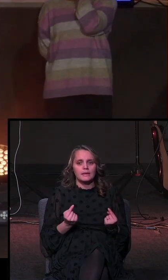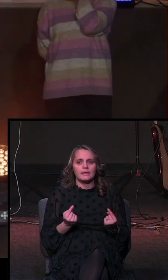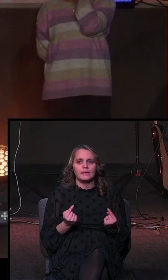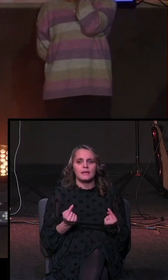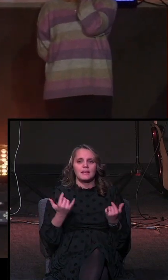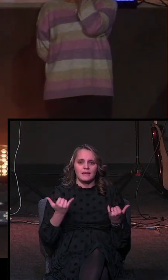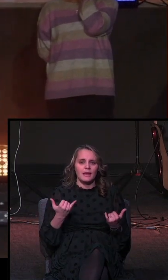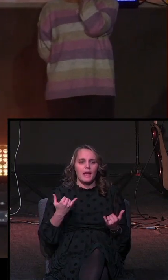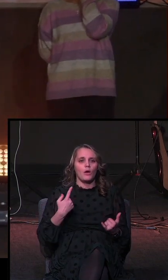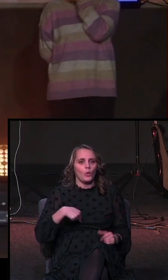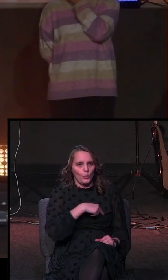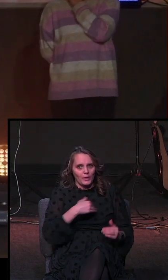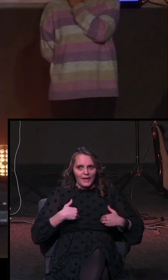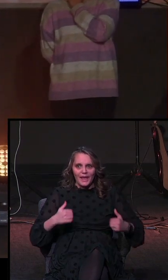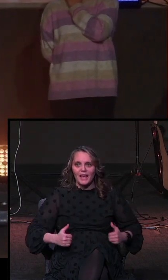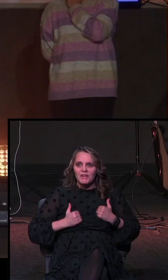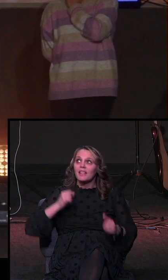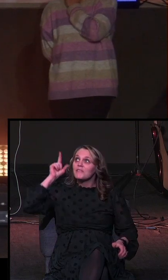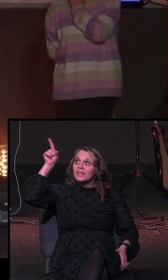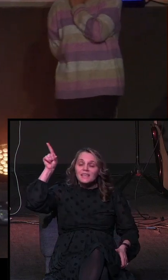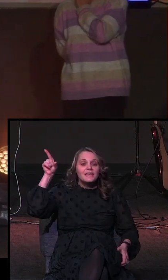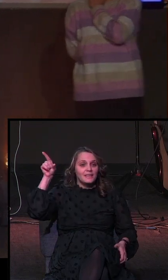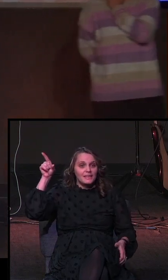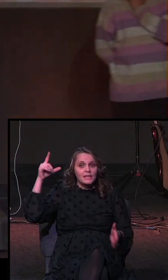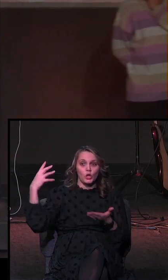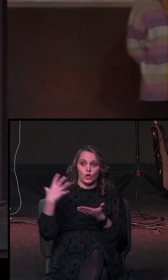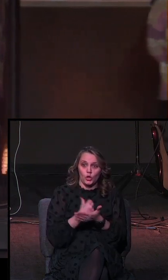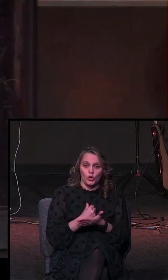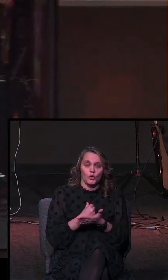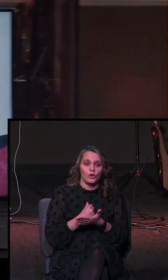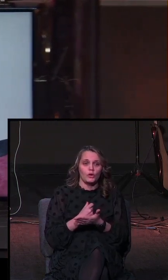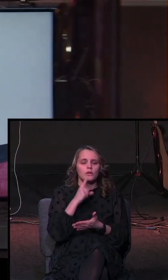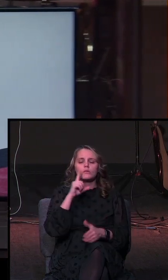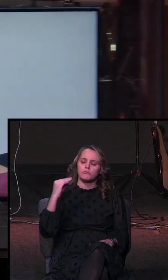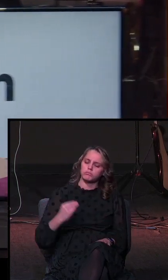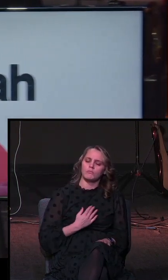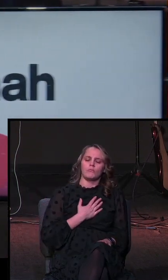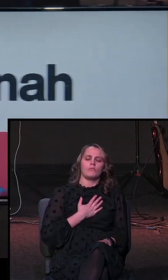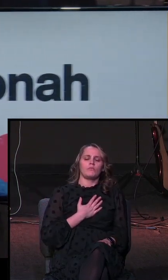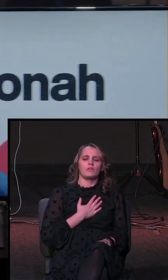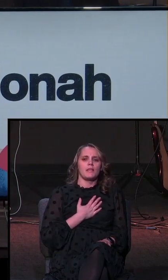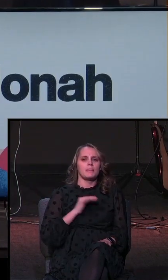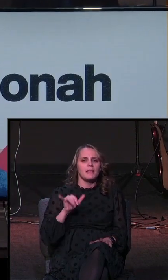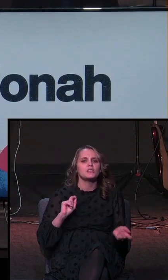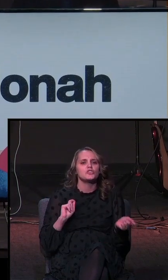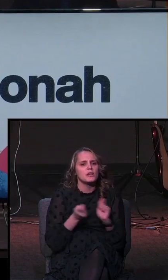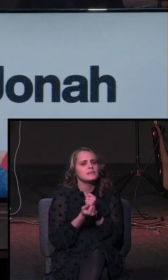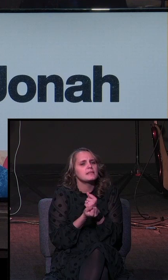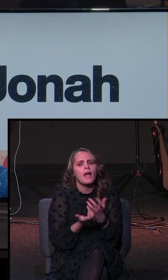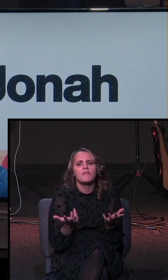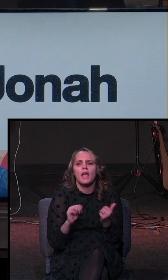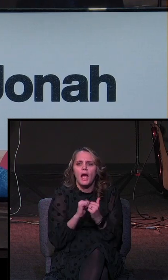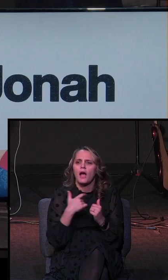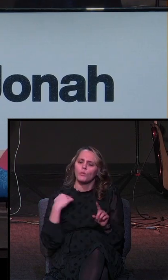inside of us, the billions that have been deposited in our accounts, it changes everything about how we see ourselves, everything about